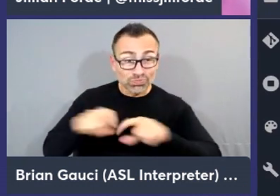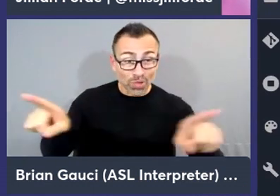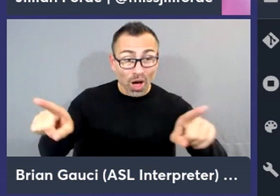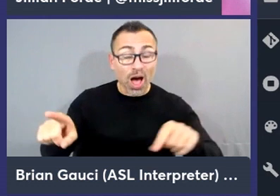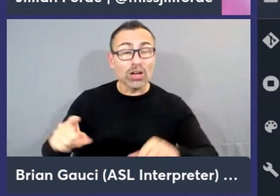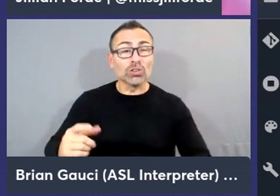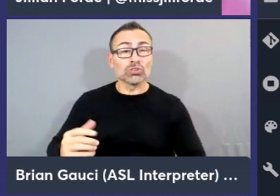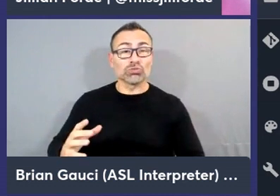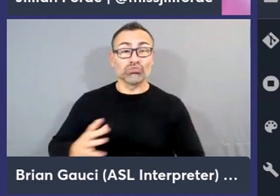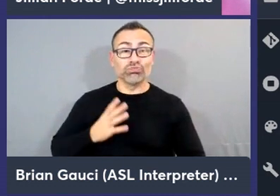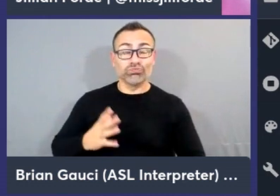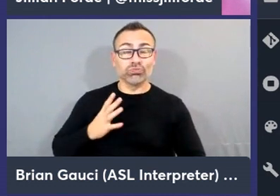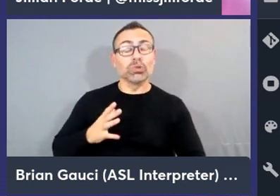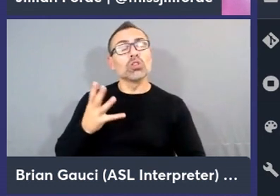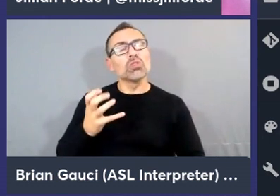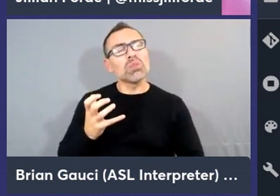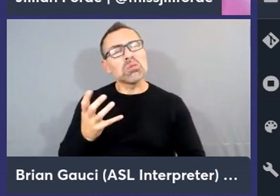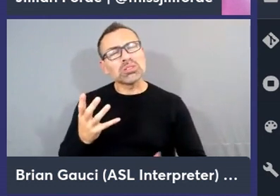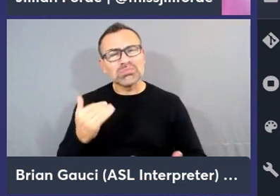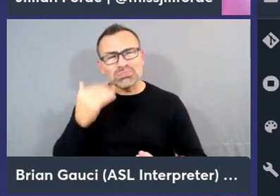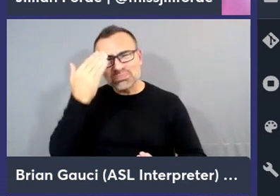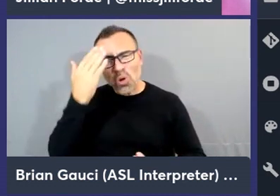intuition about how that works.